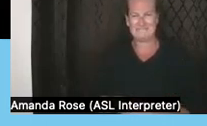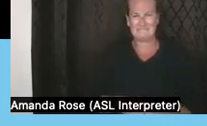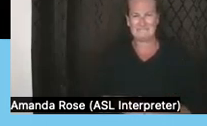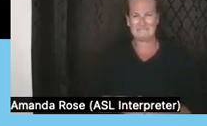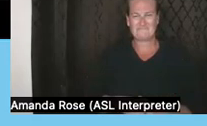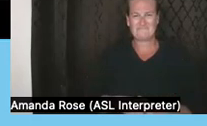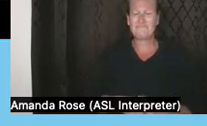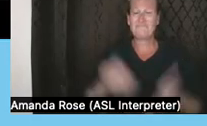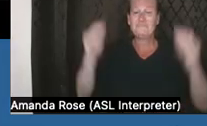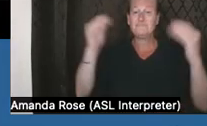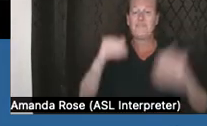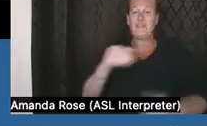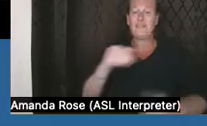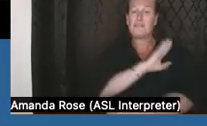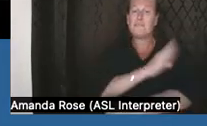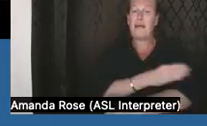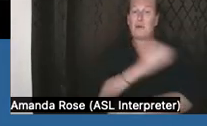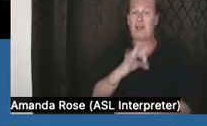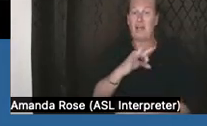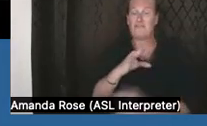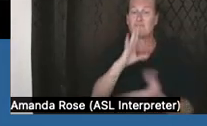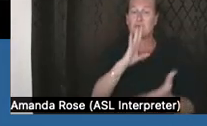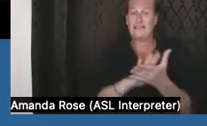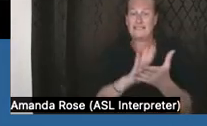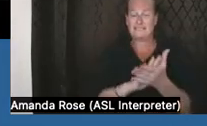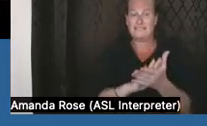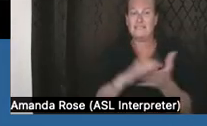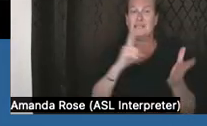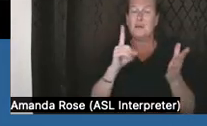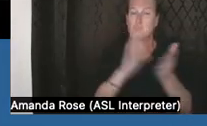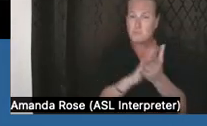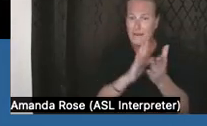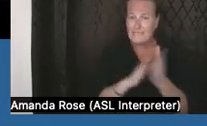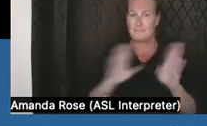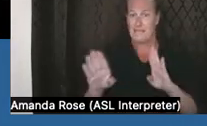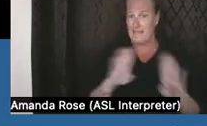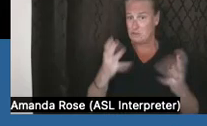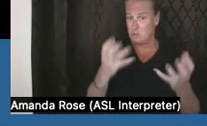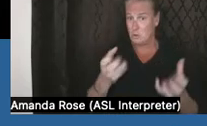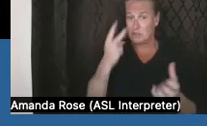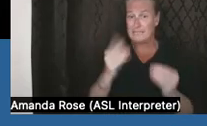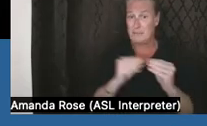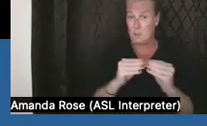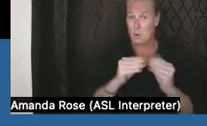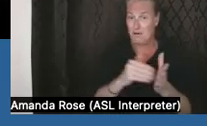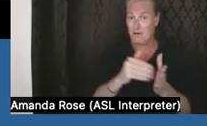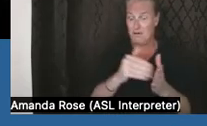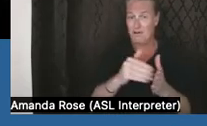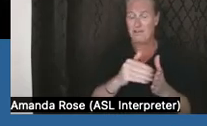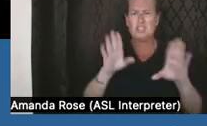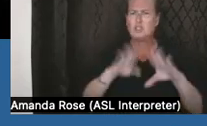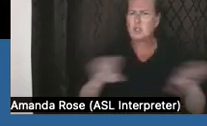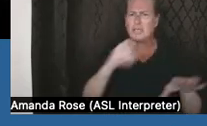So the power of praise. Praise the behaviors we want to see more of. Oftentimes children are not discriminating between negative